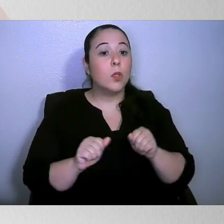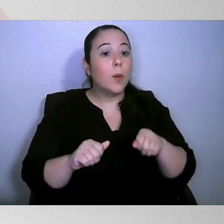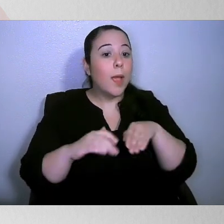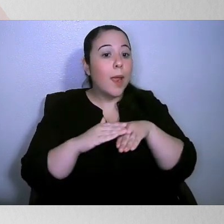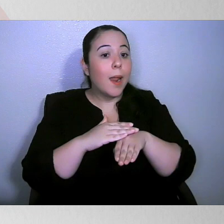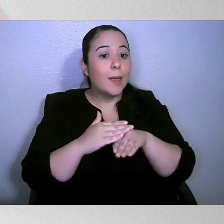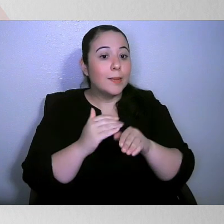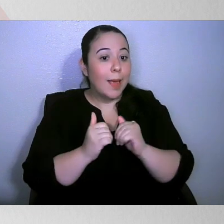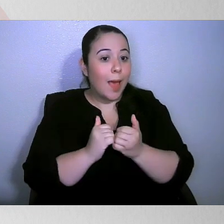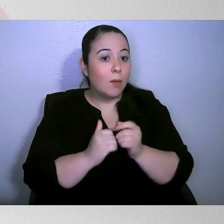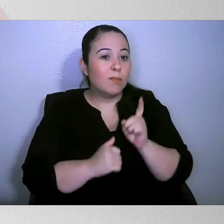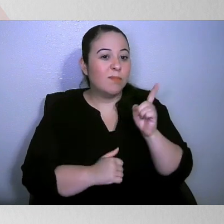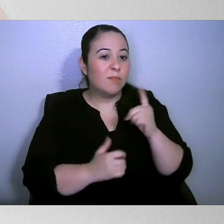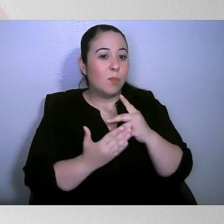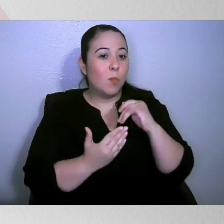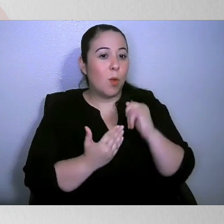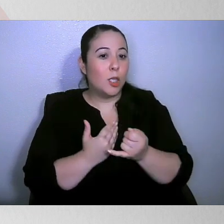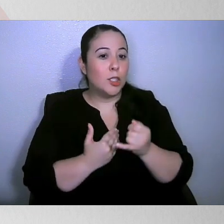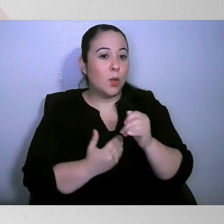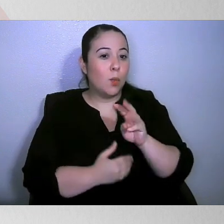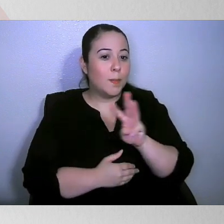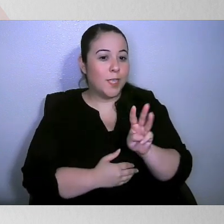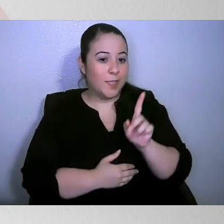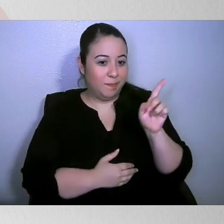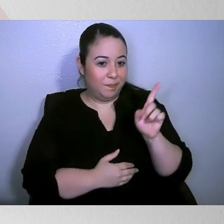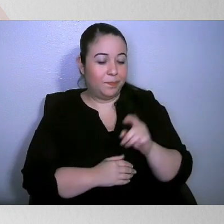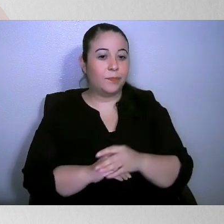going to the project website at